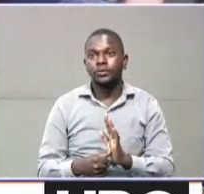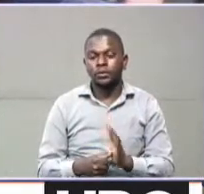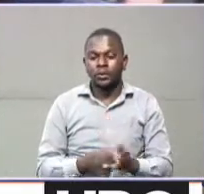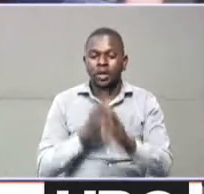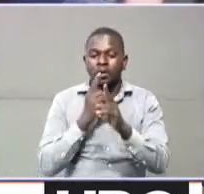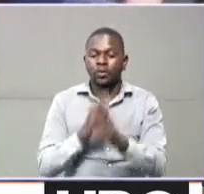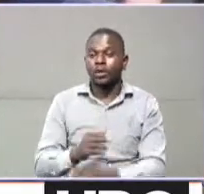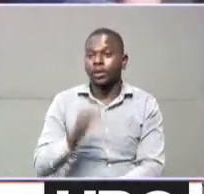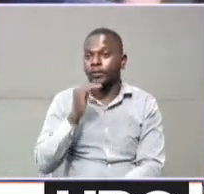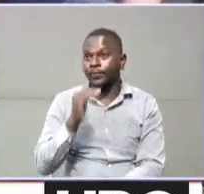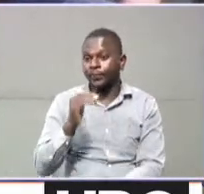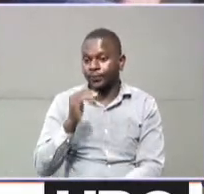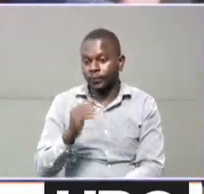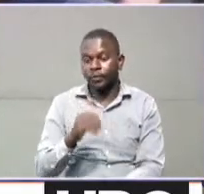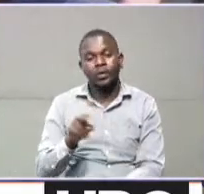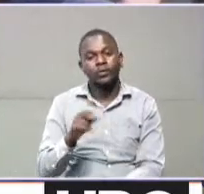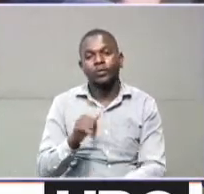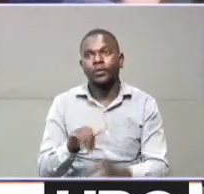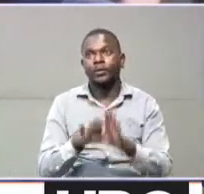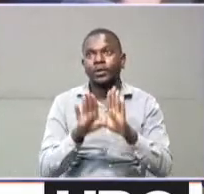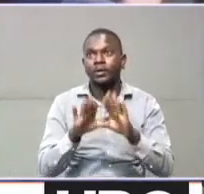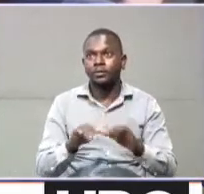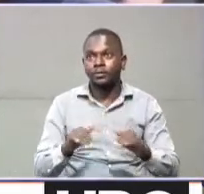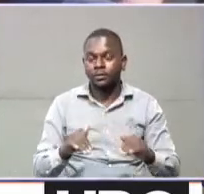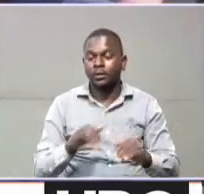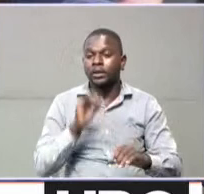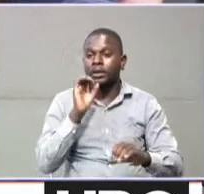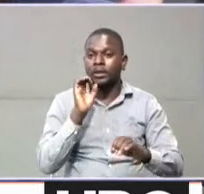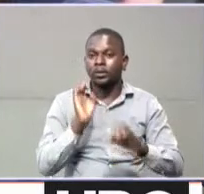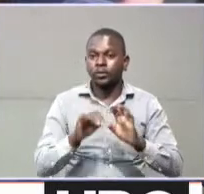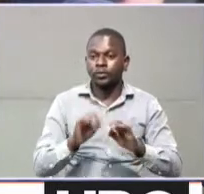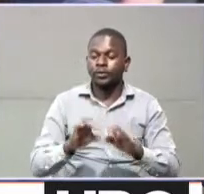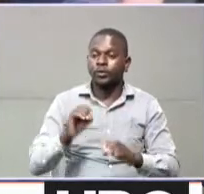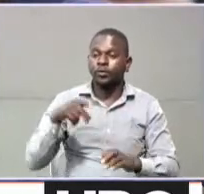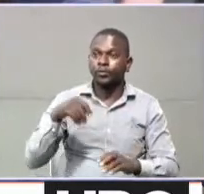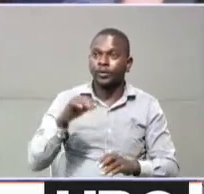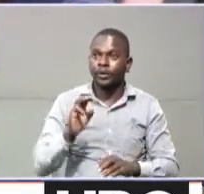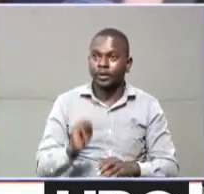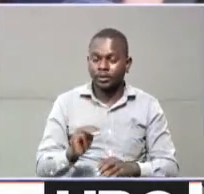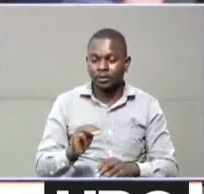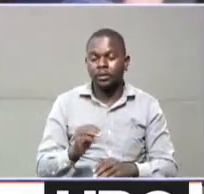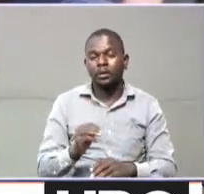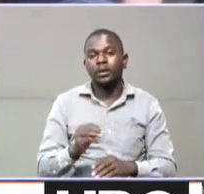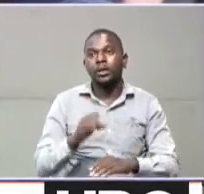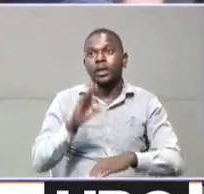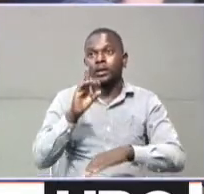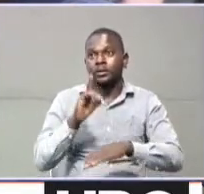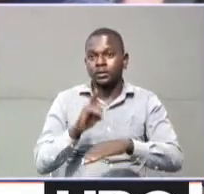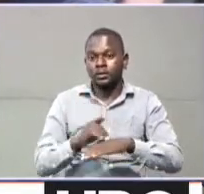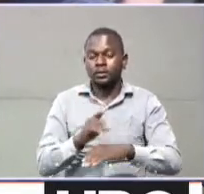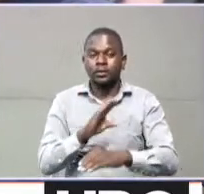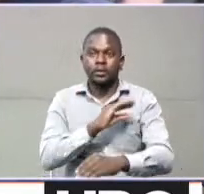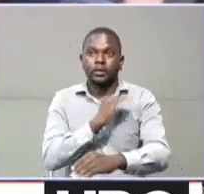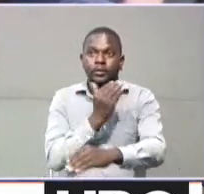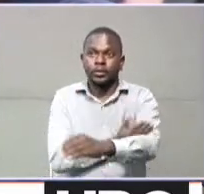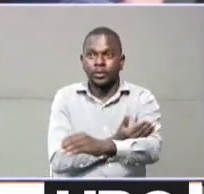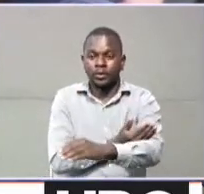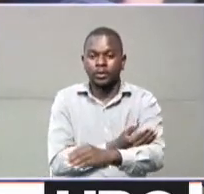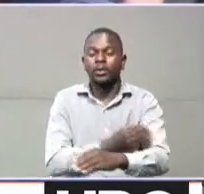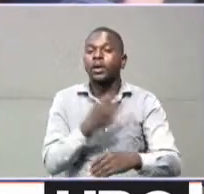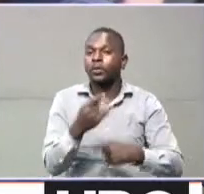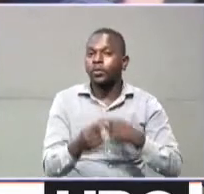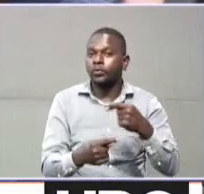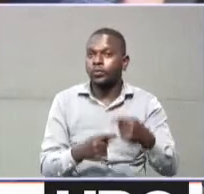honorable speaker honorable colleagues the office of the prime minister as per its mandate will